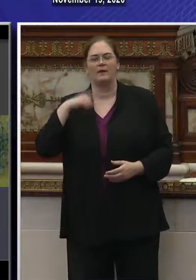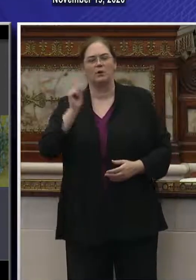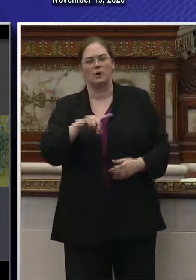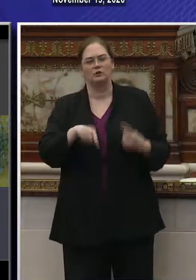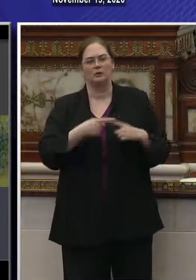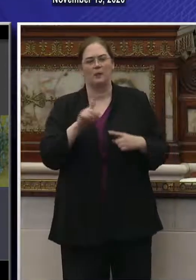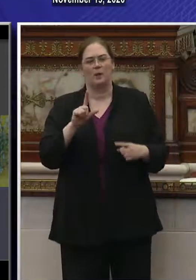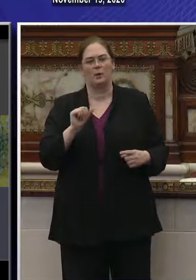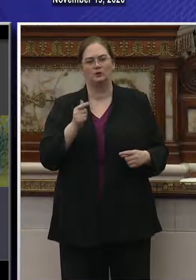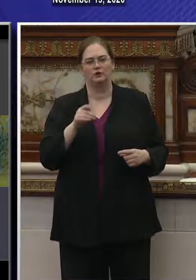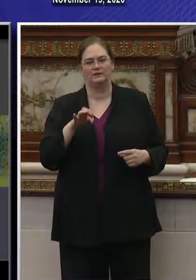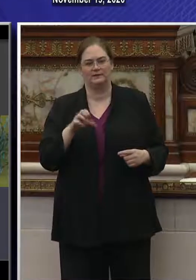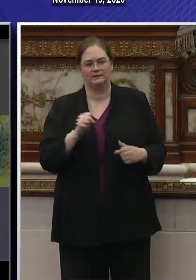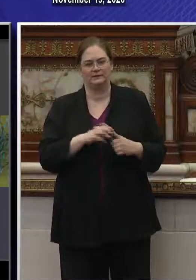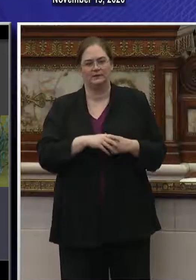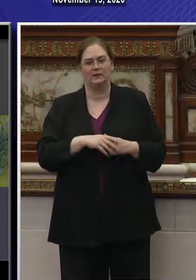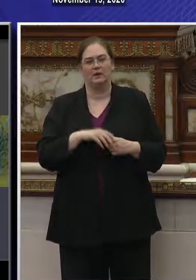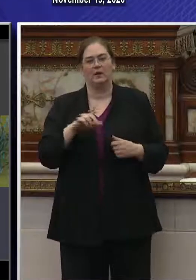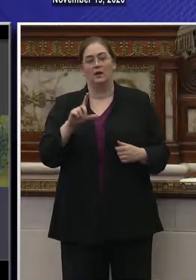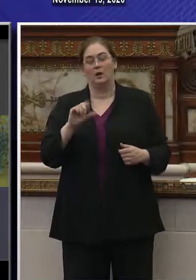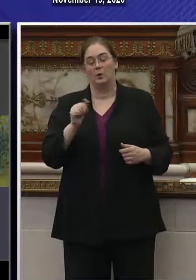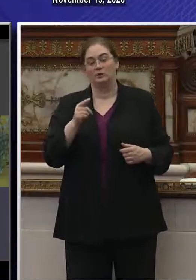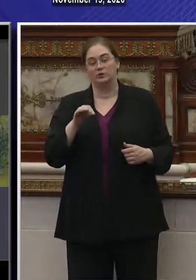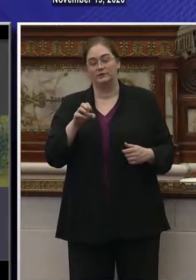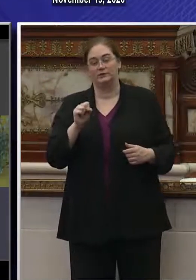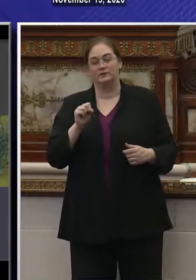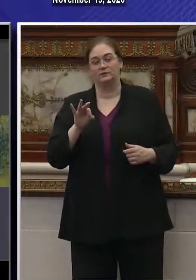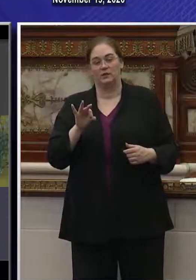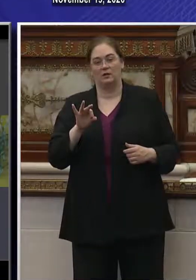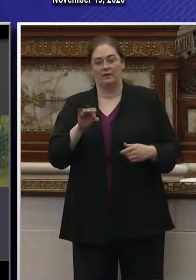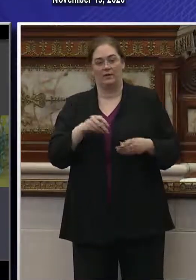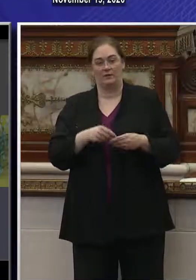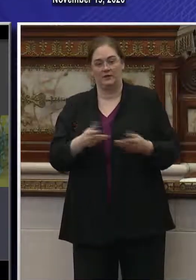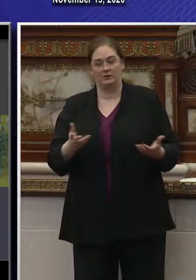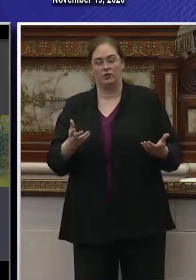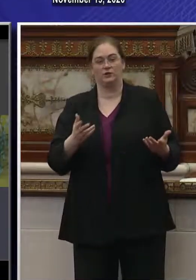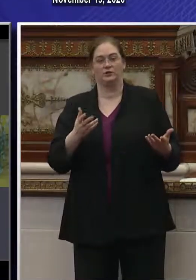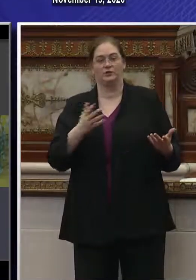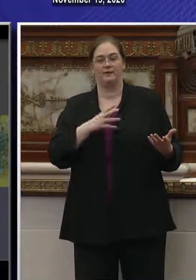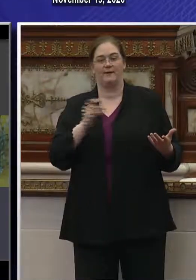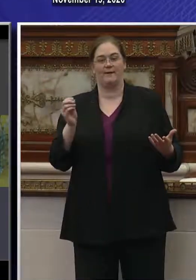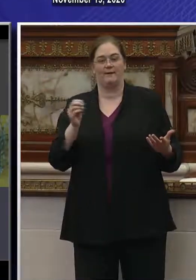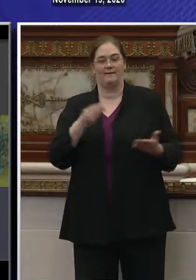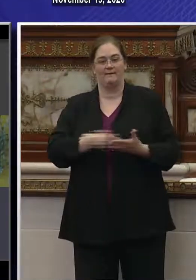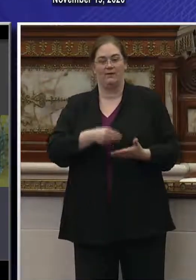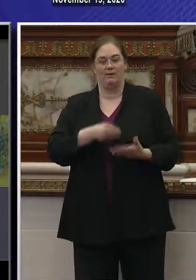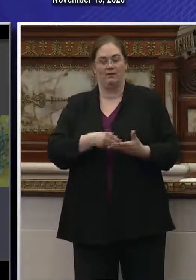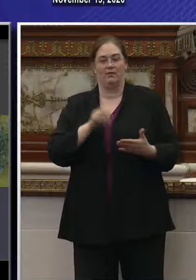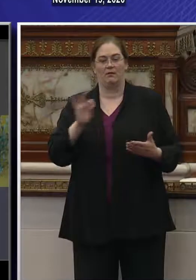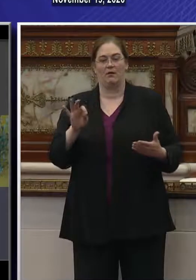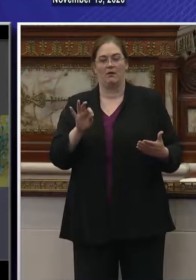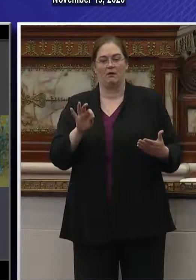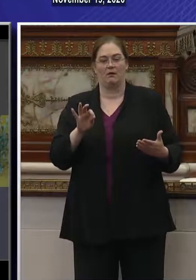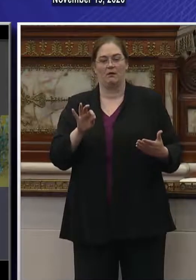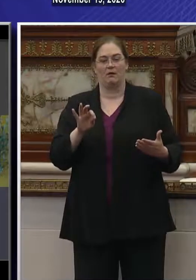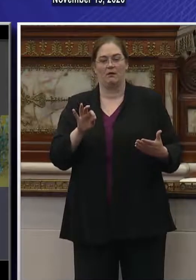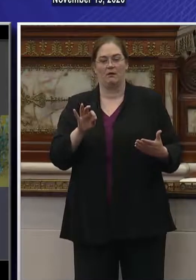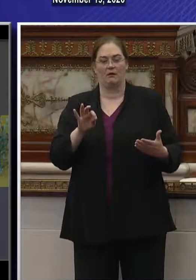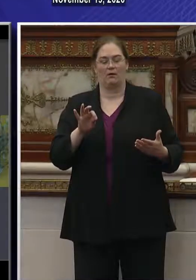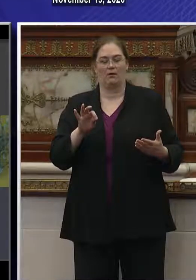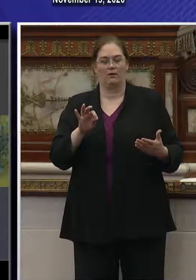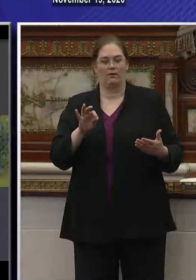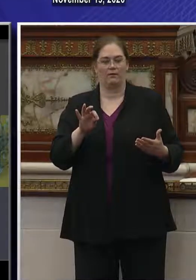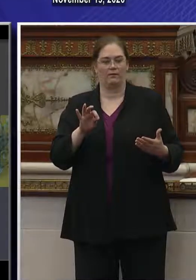about logistics. The logistics of administration and funding of primitive